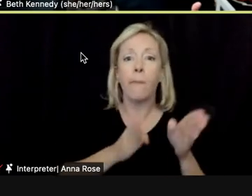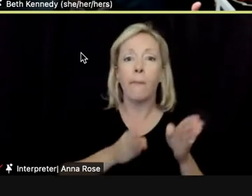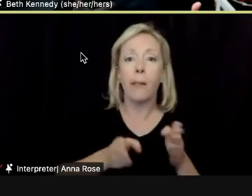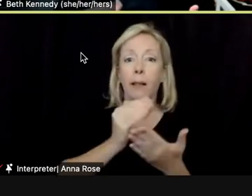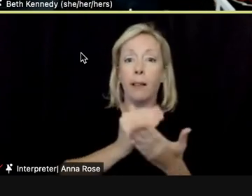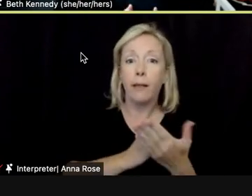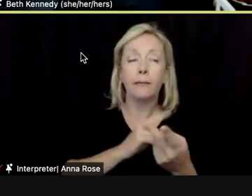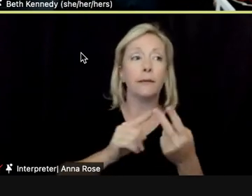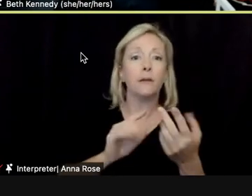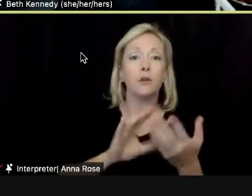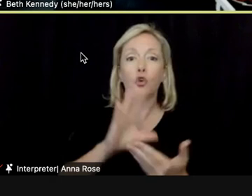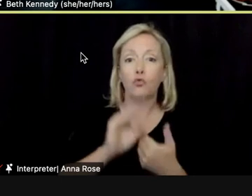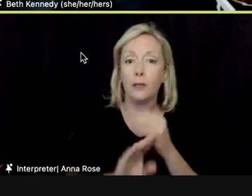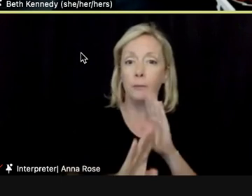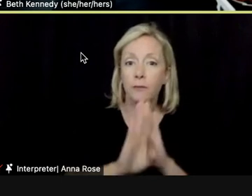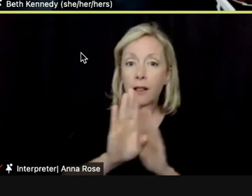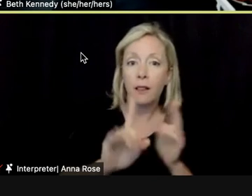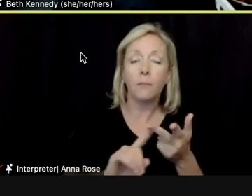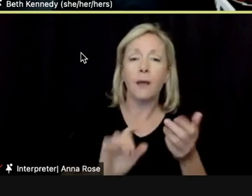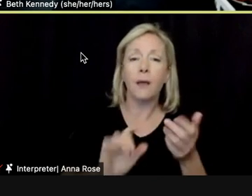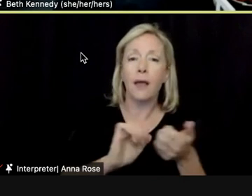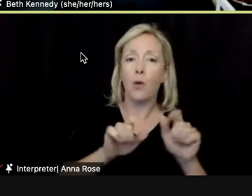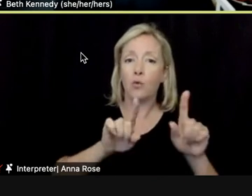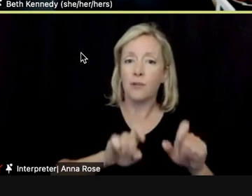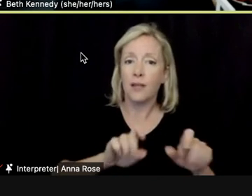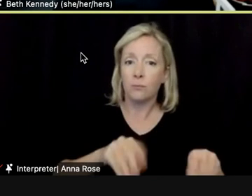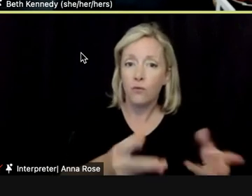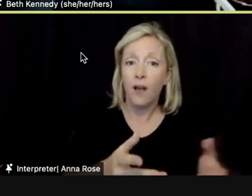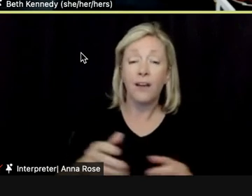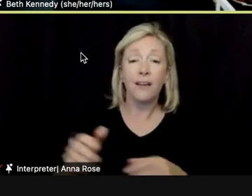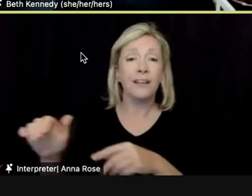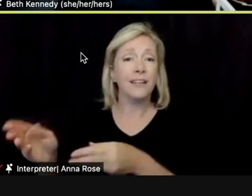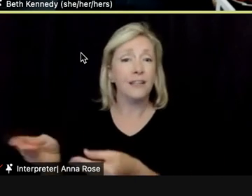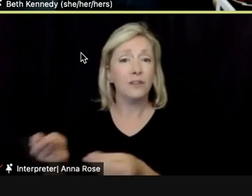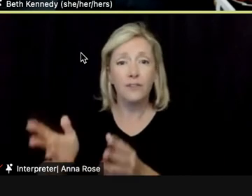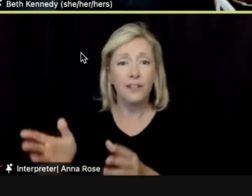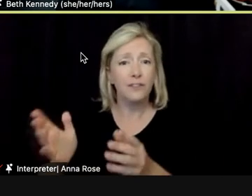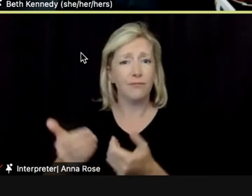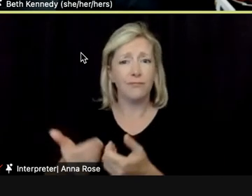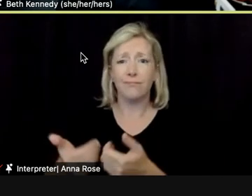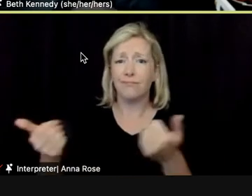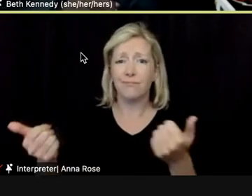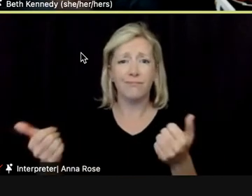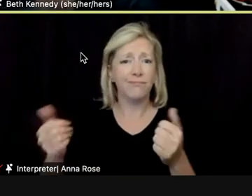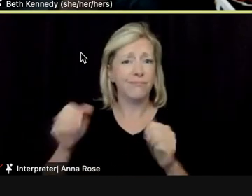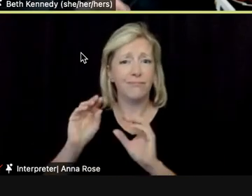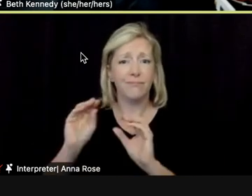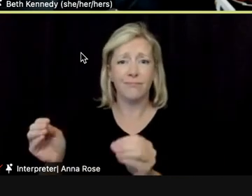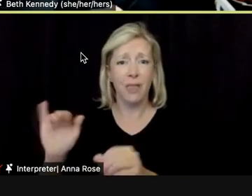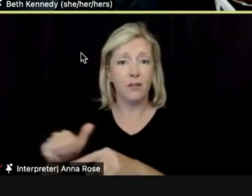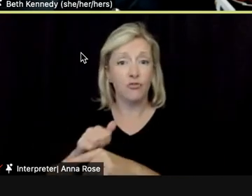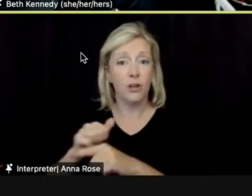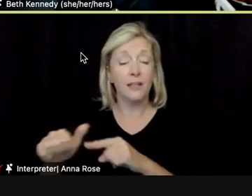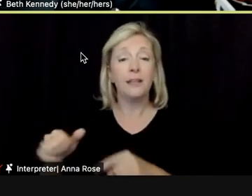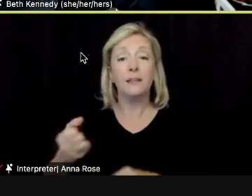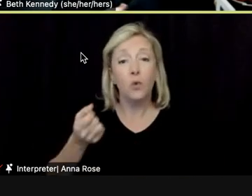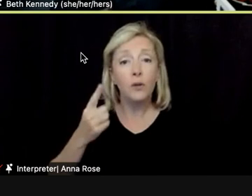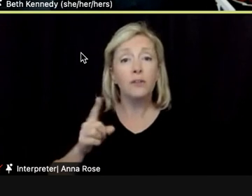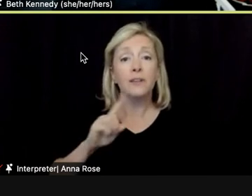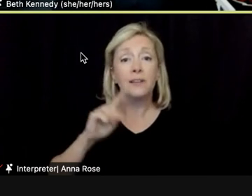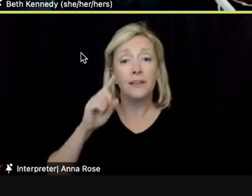and assessment that interveners do not have. So the student who's deafblind needs to be taught by